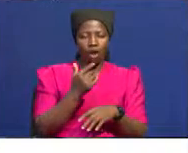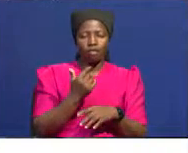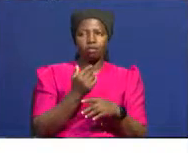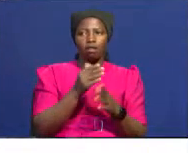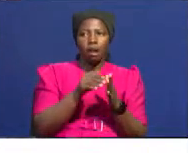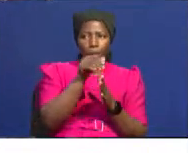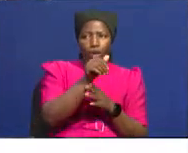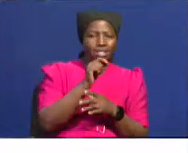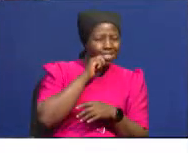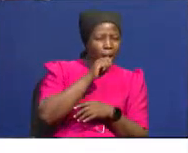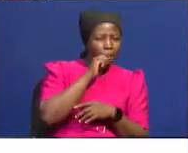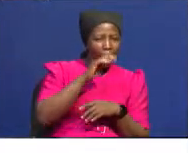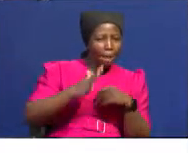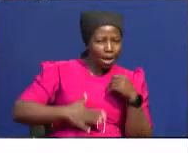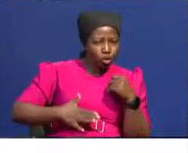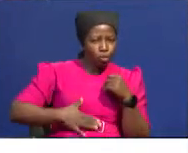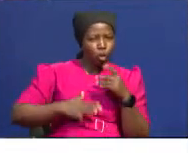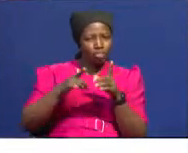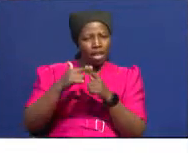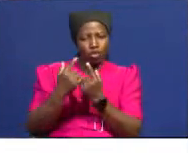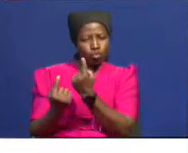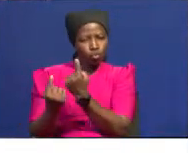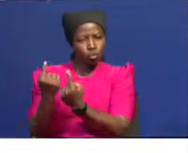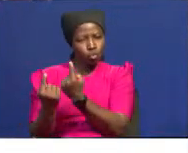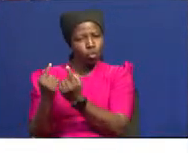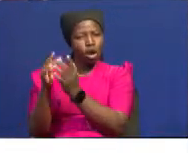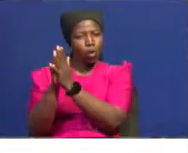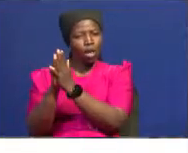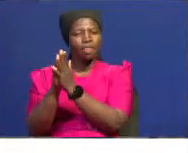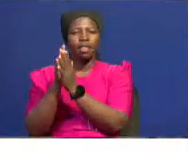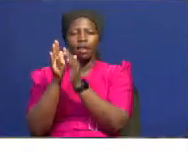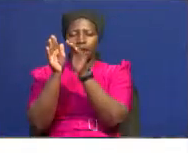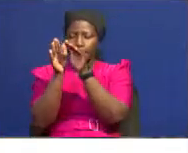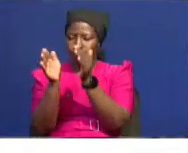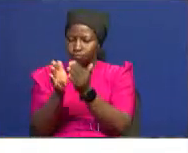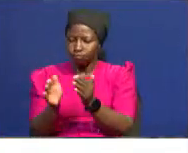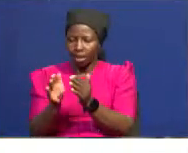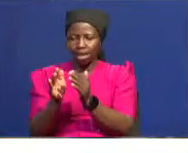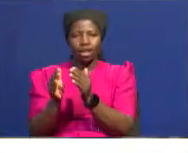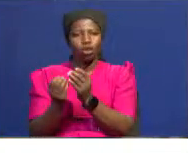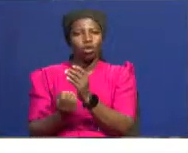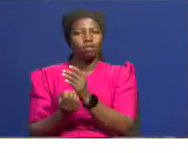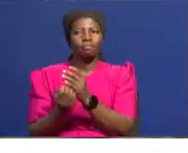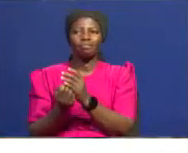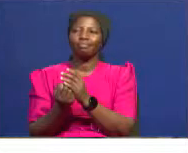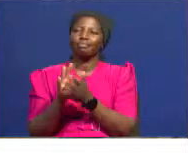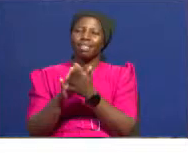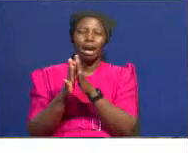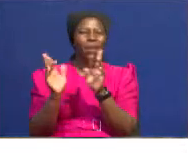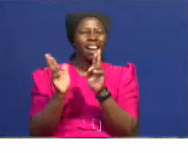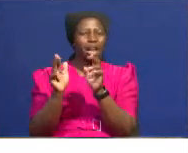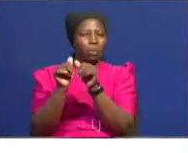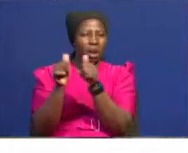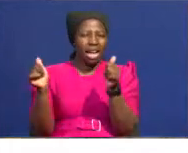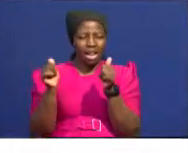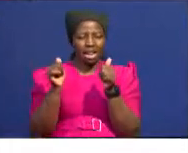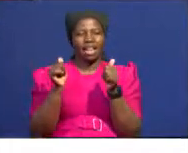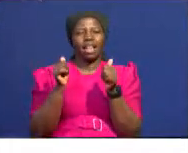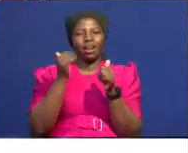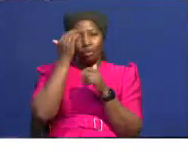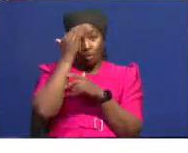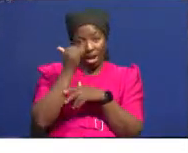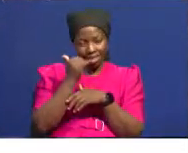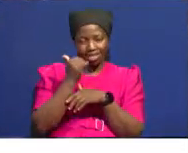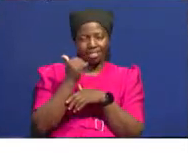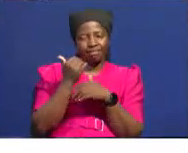nyungu, inaiva vizuri. Kwa sababu nyungu inazika moto. Na ukipika ugali kwa nyungu,